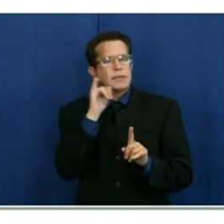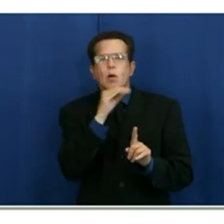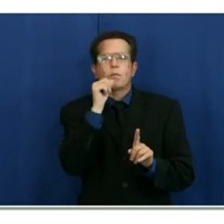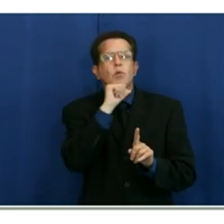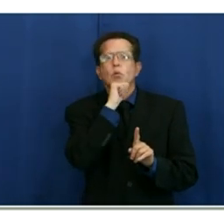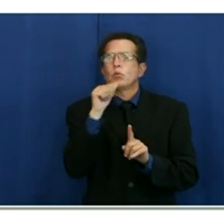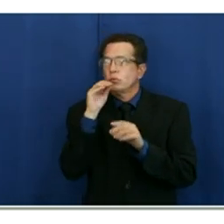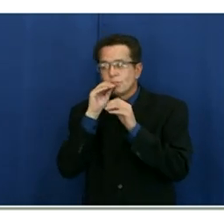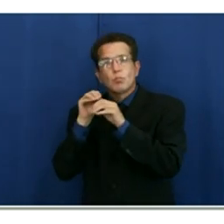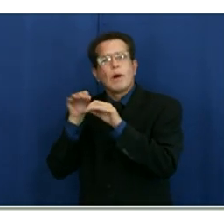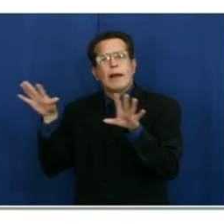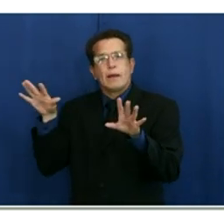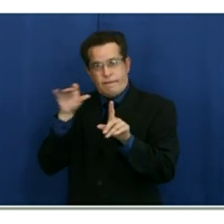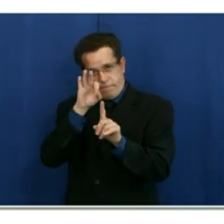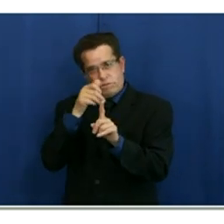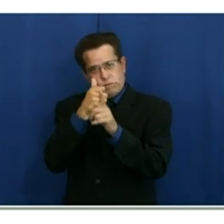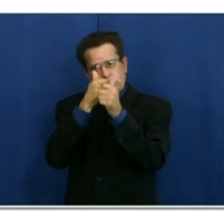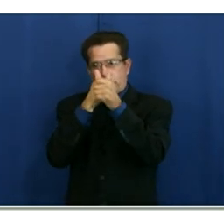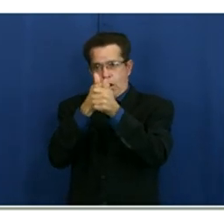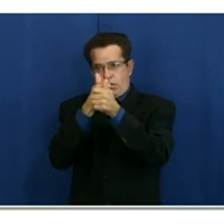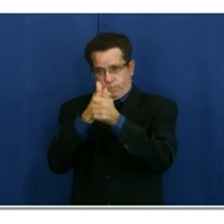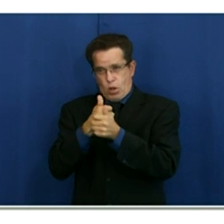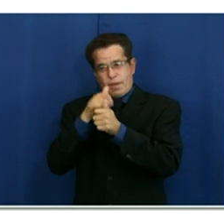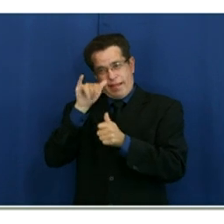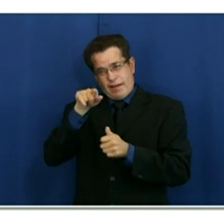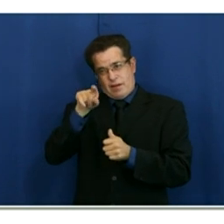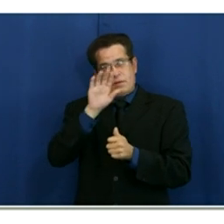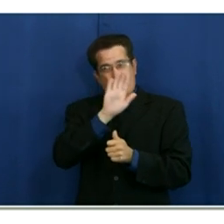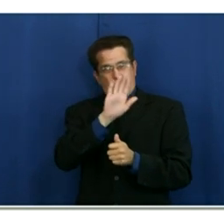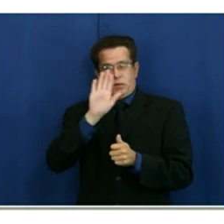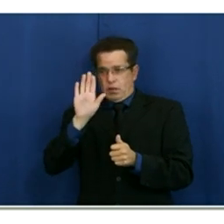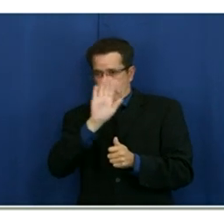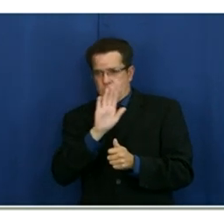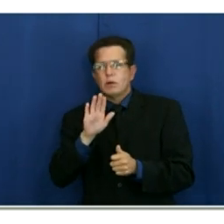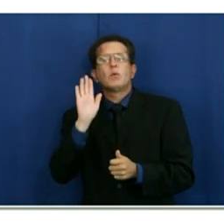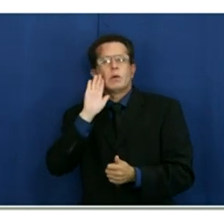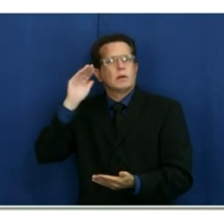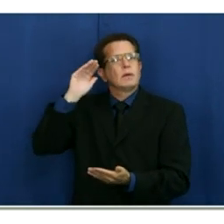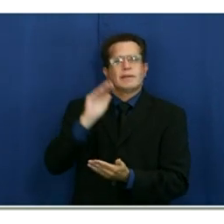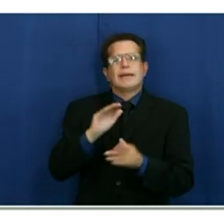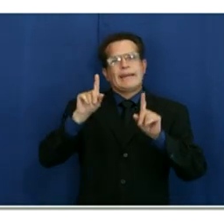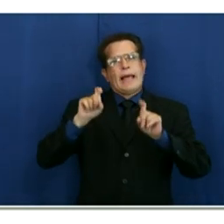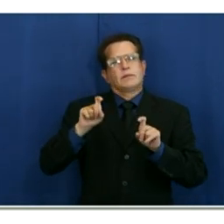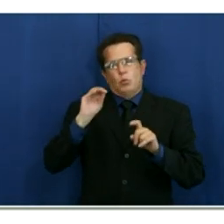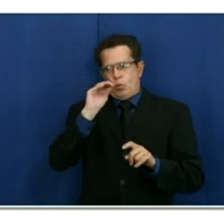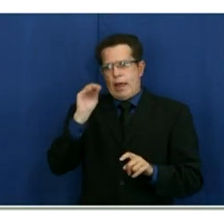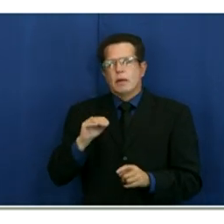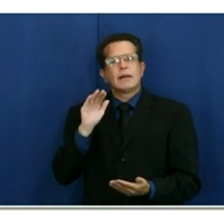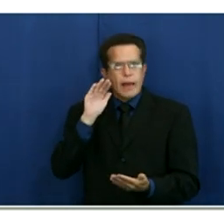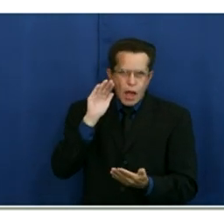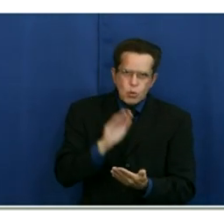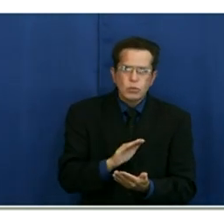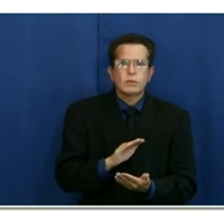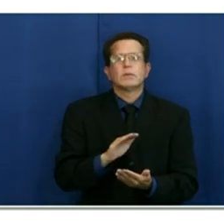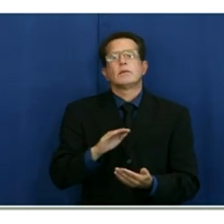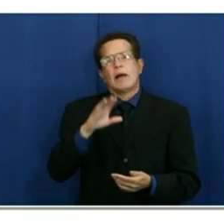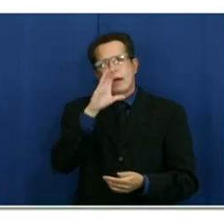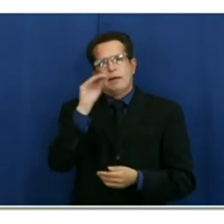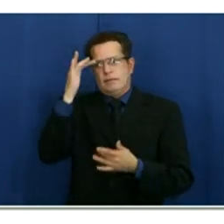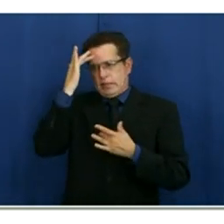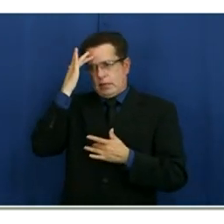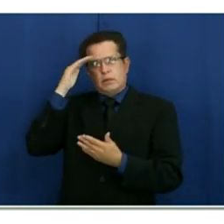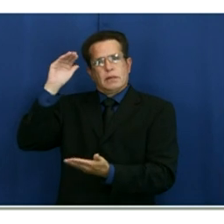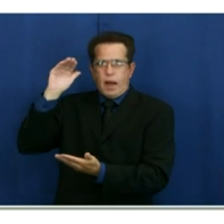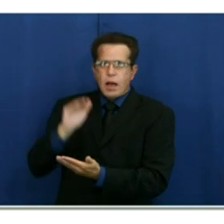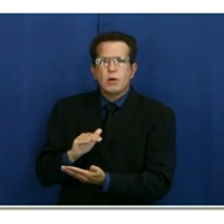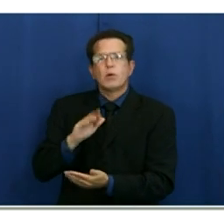actions, if you do these actions will help to decrease testing positivity rate and also decrease our